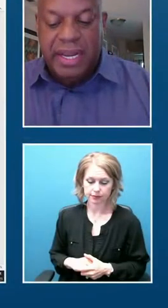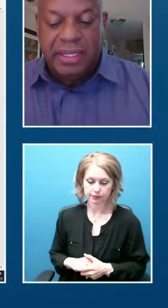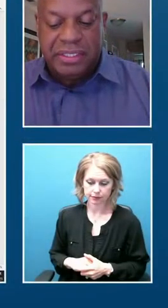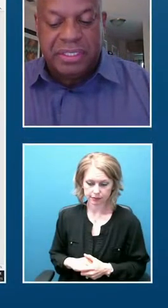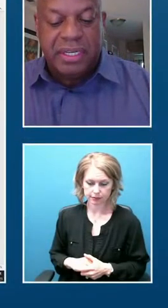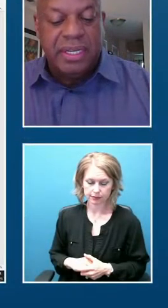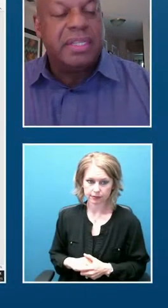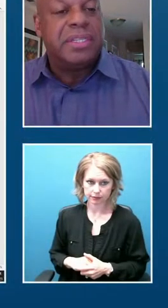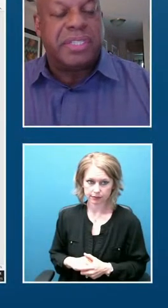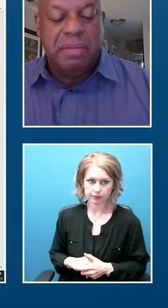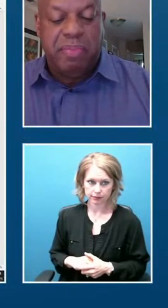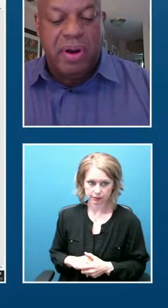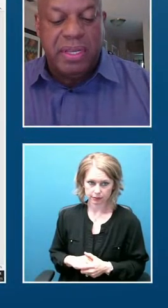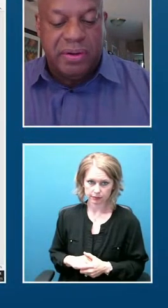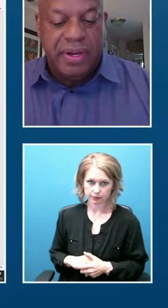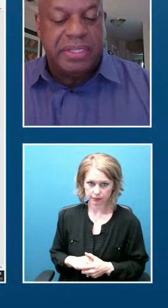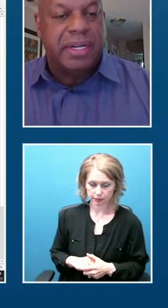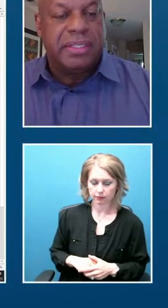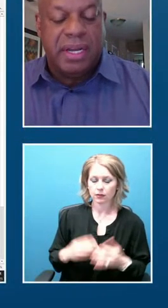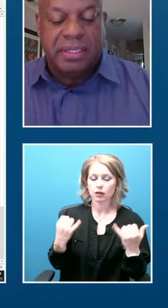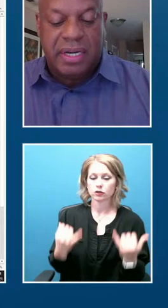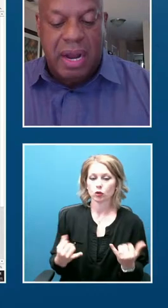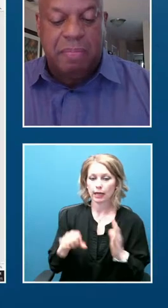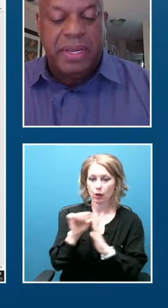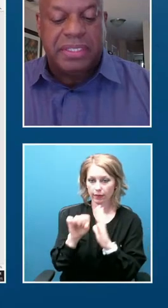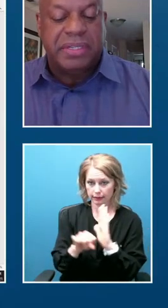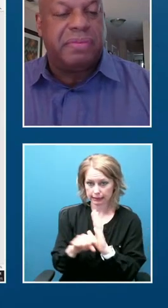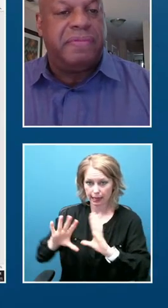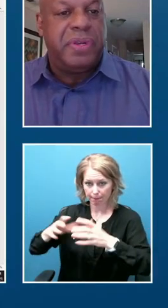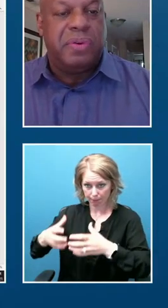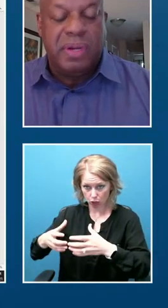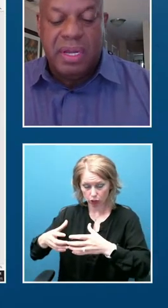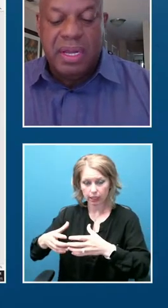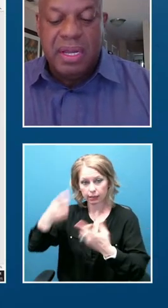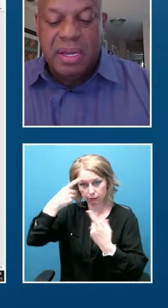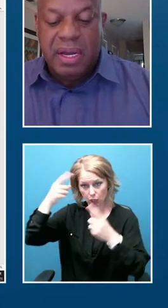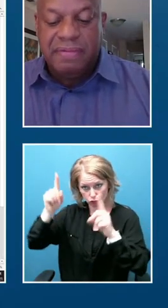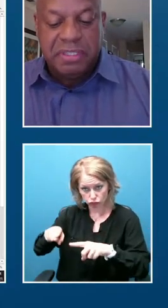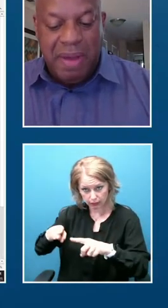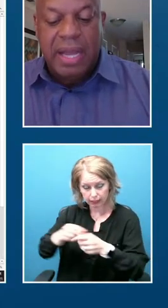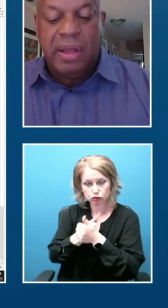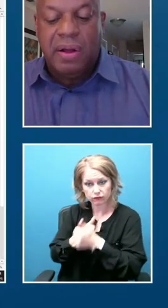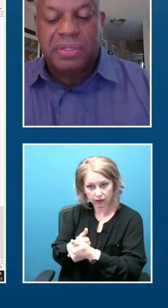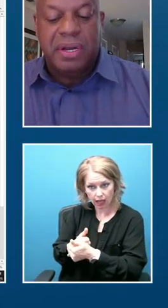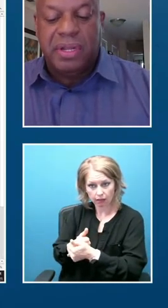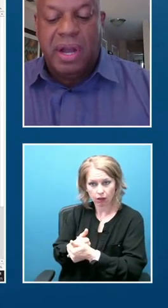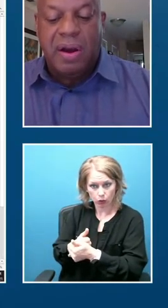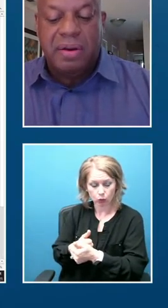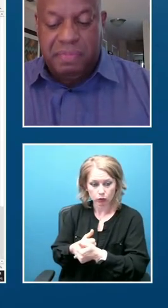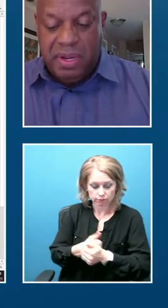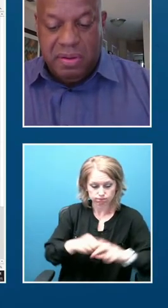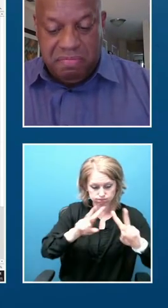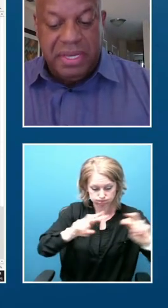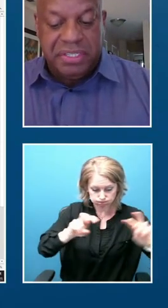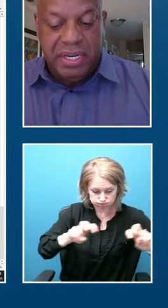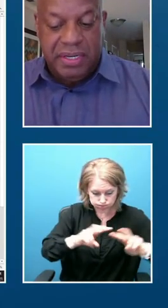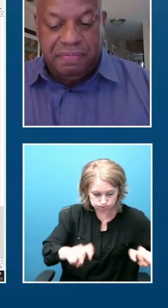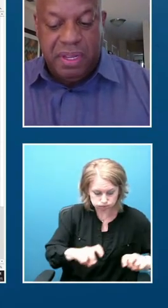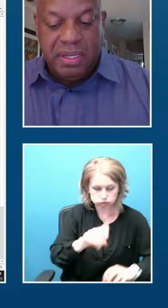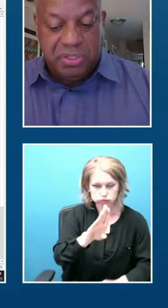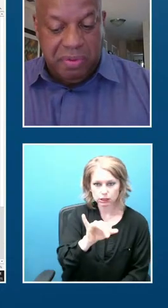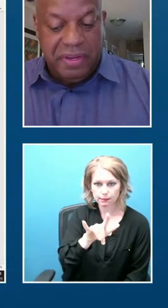prior challenges, the state party agreed to conduct a comprehensive review of its bylaws under